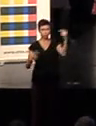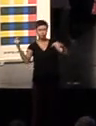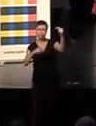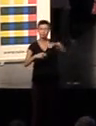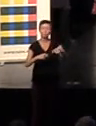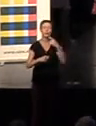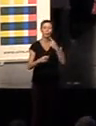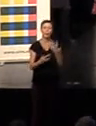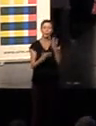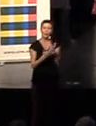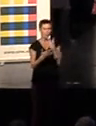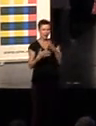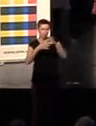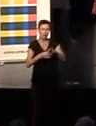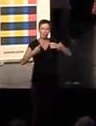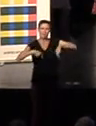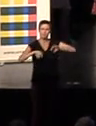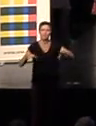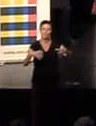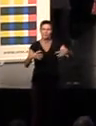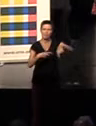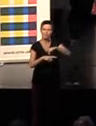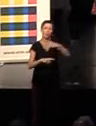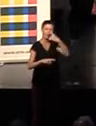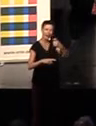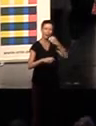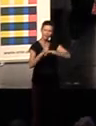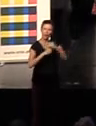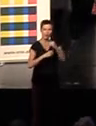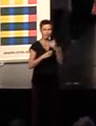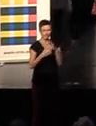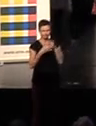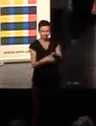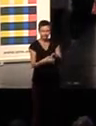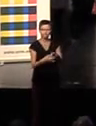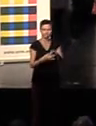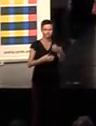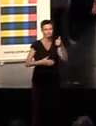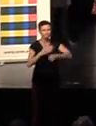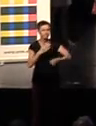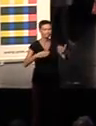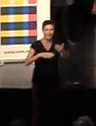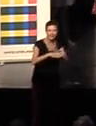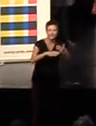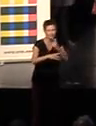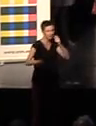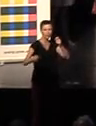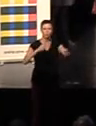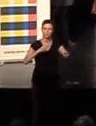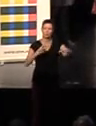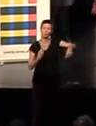only you all together but which can be come together activating transformations together